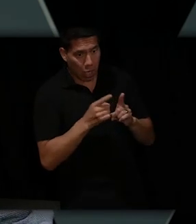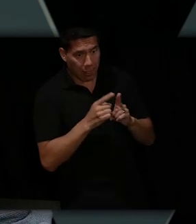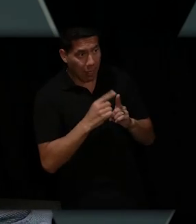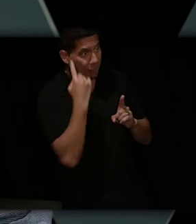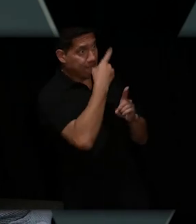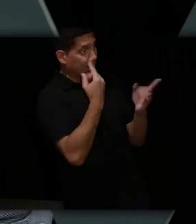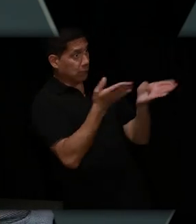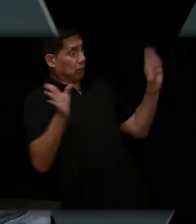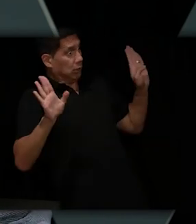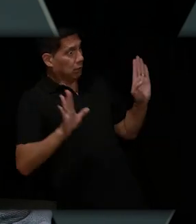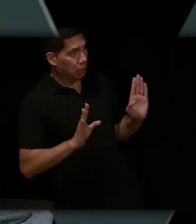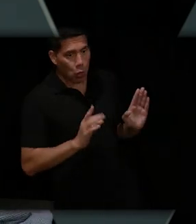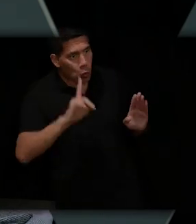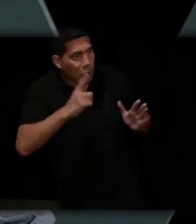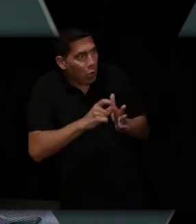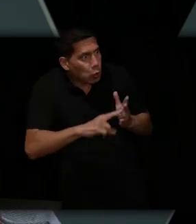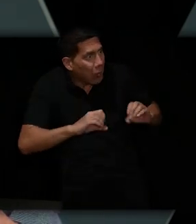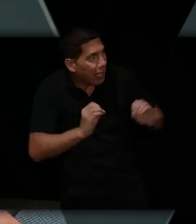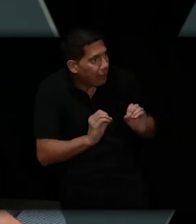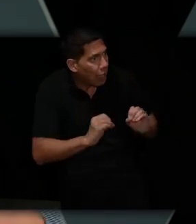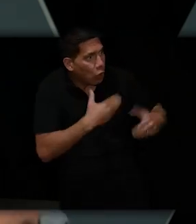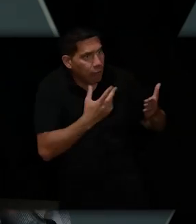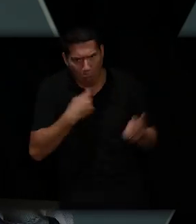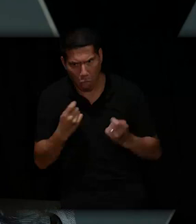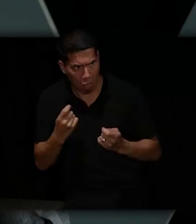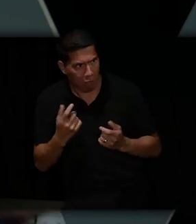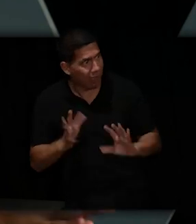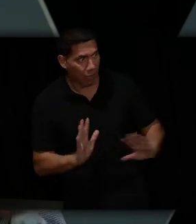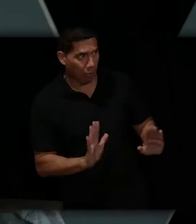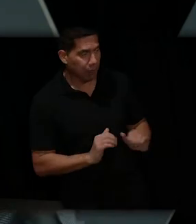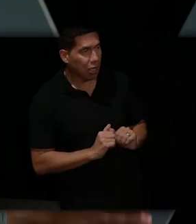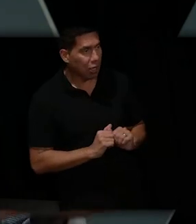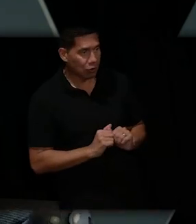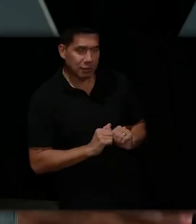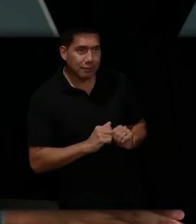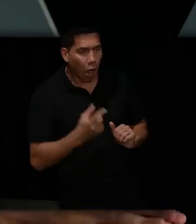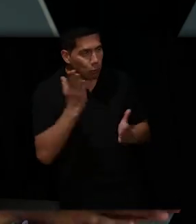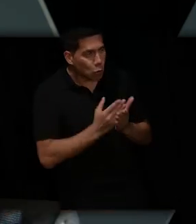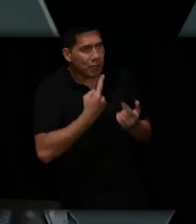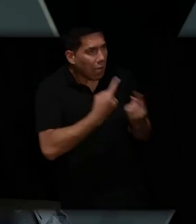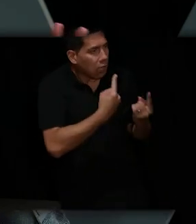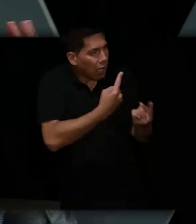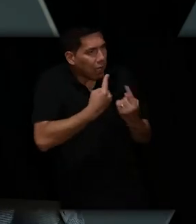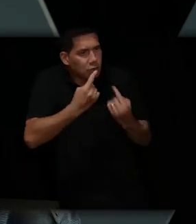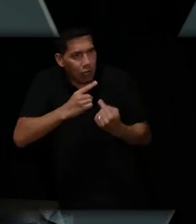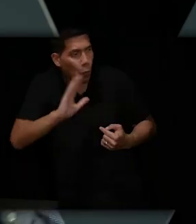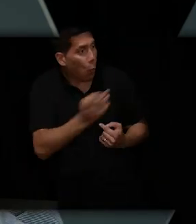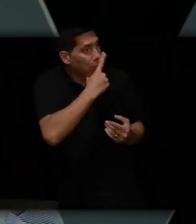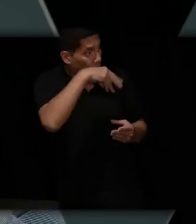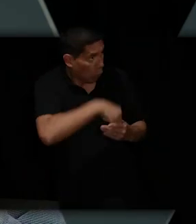do anything to give them reason to doubt us. So, and I'm sure he was saying that to every person who was involved. So it